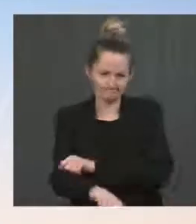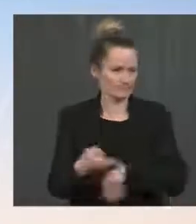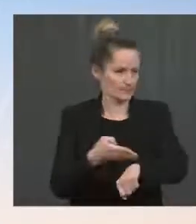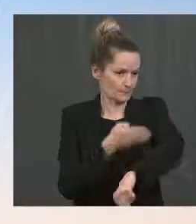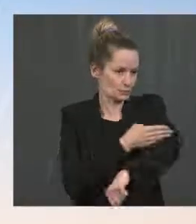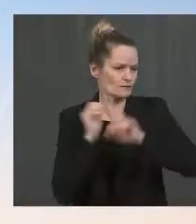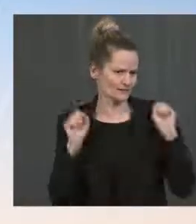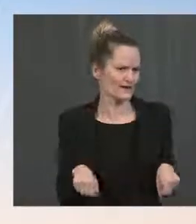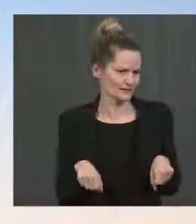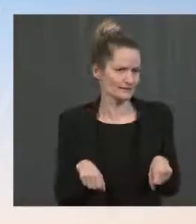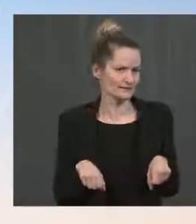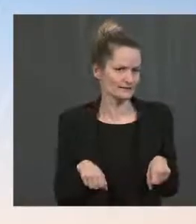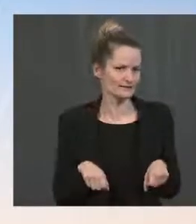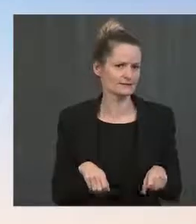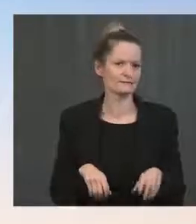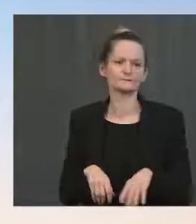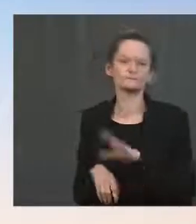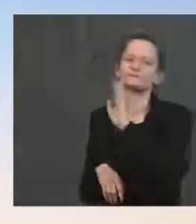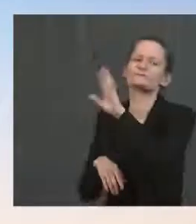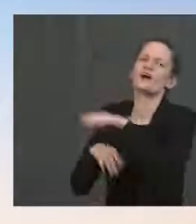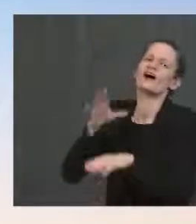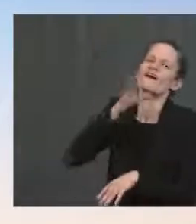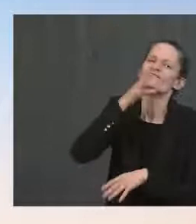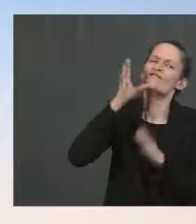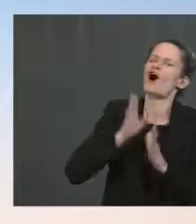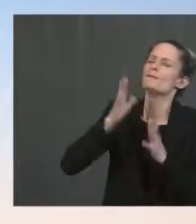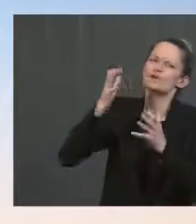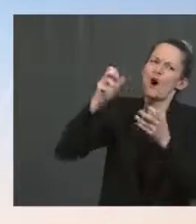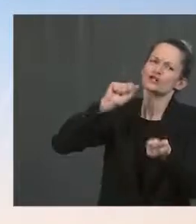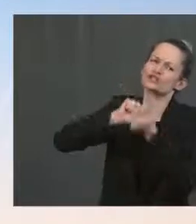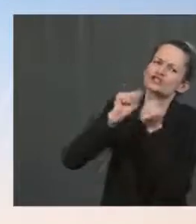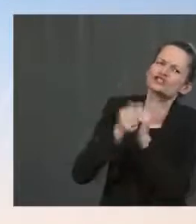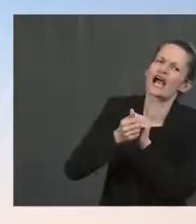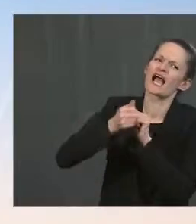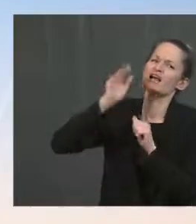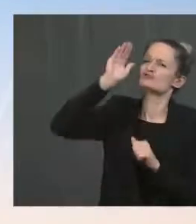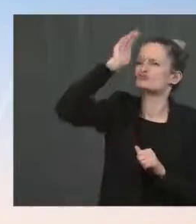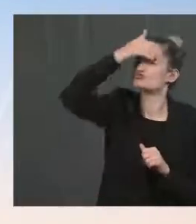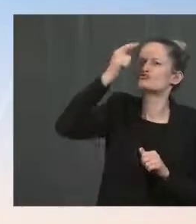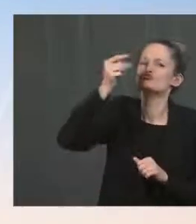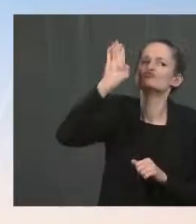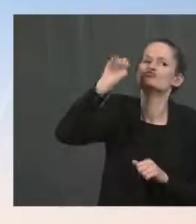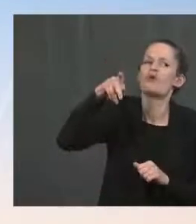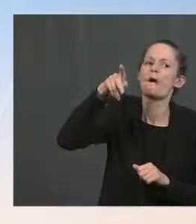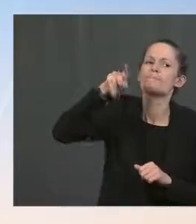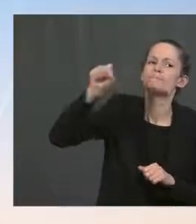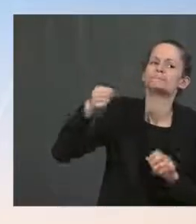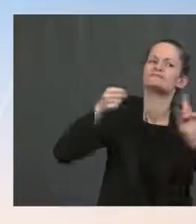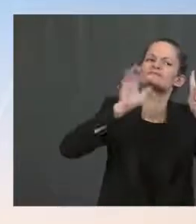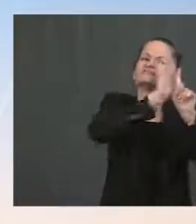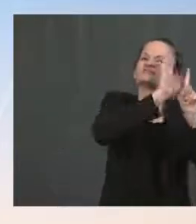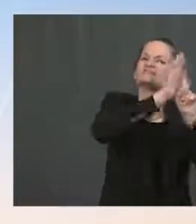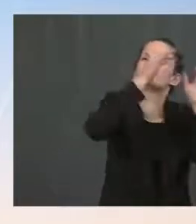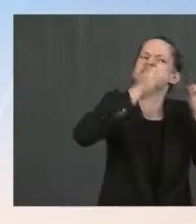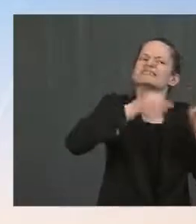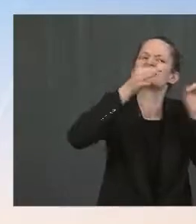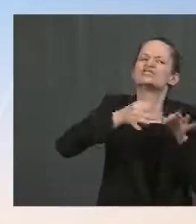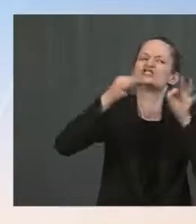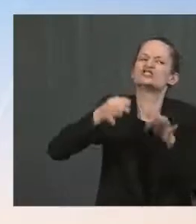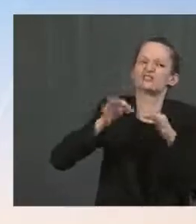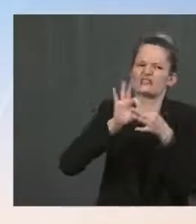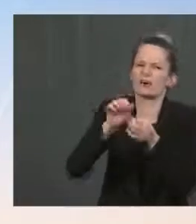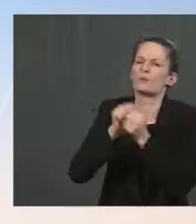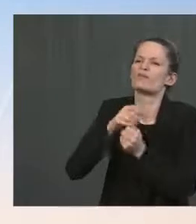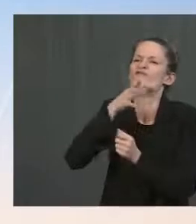farmers want you to reverse the Trump administration's decision to dissolve GPSA, so there is an independent agency that can focus